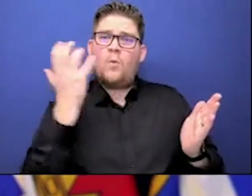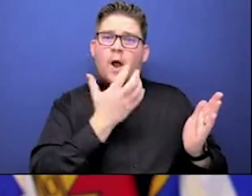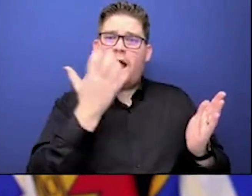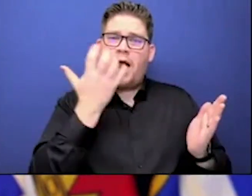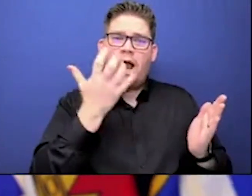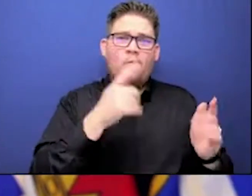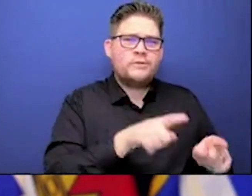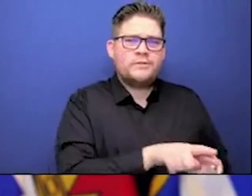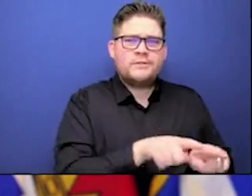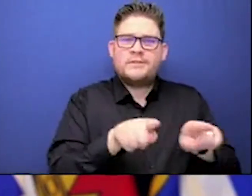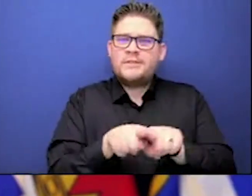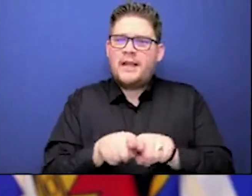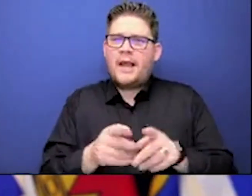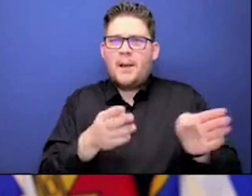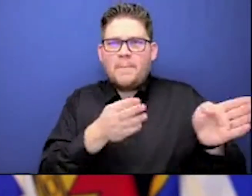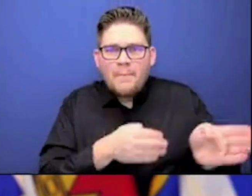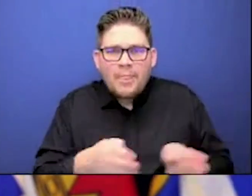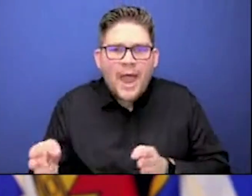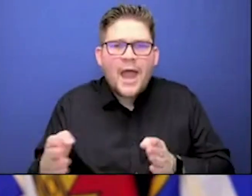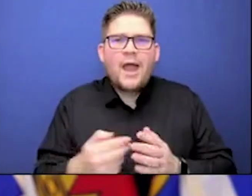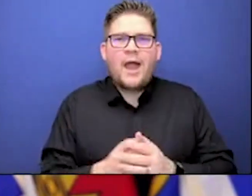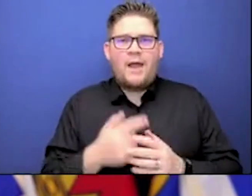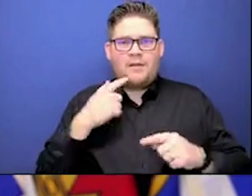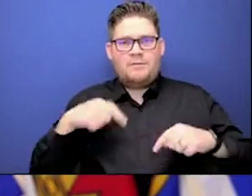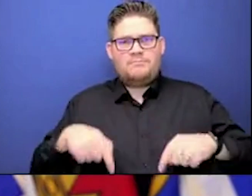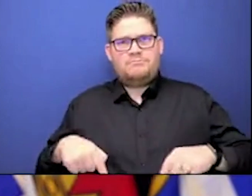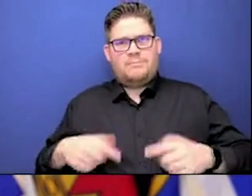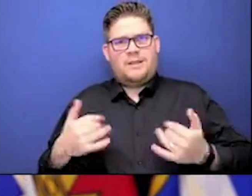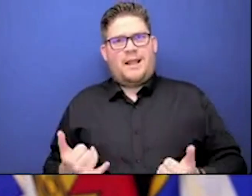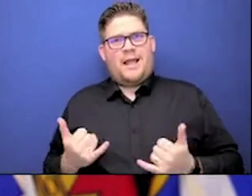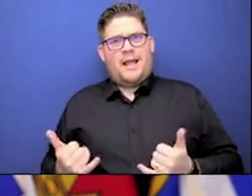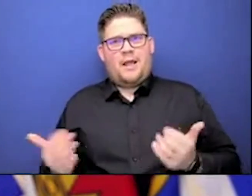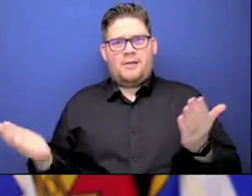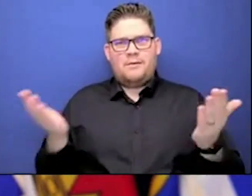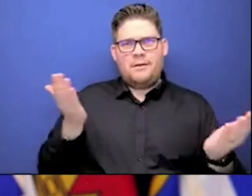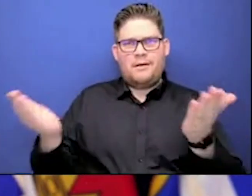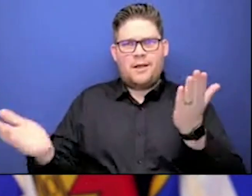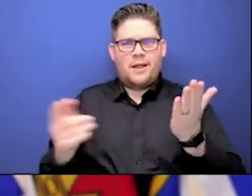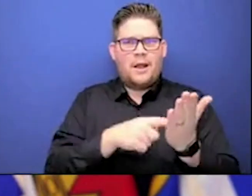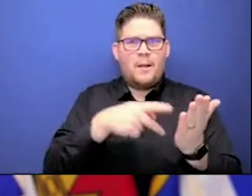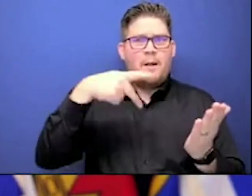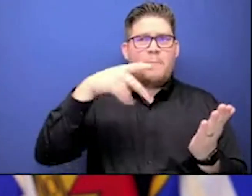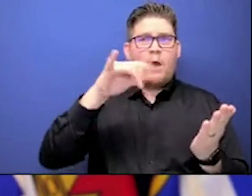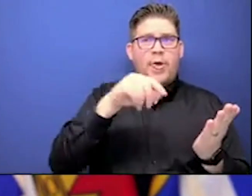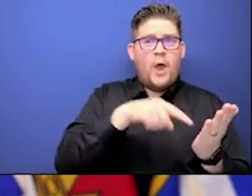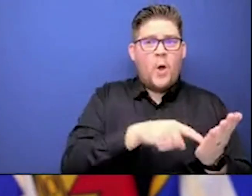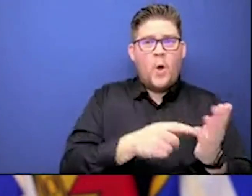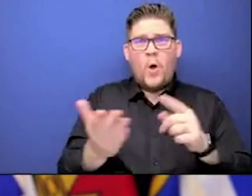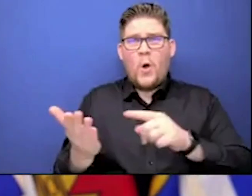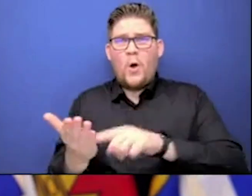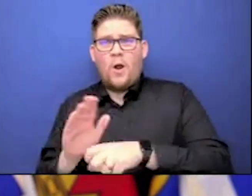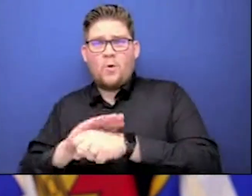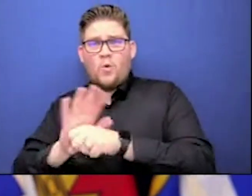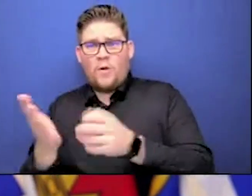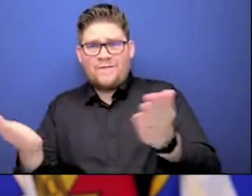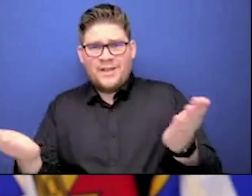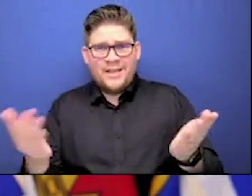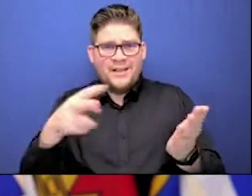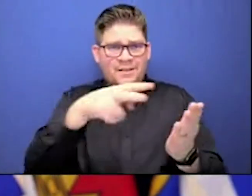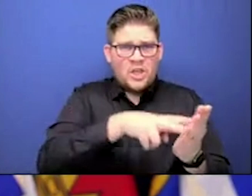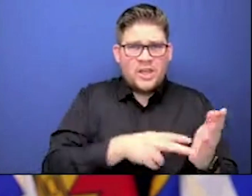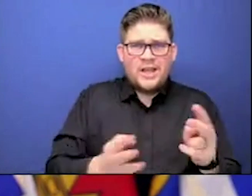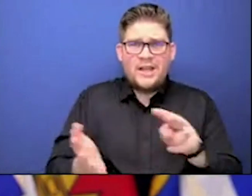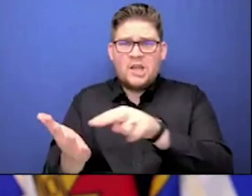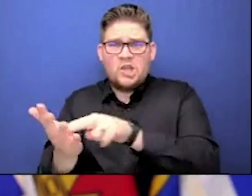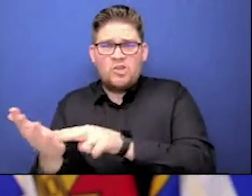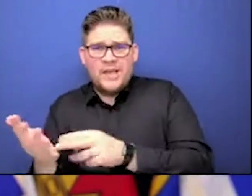about how well it protected children who were at risk and how it prevented them from ending up in hospital or dying from polio.